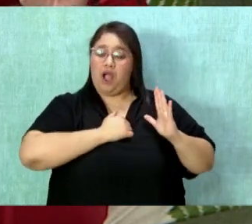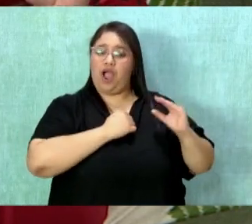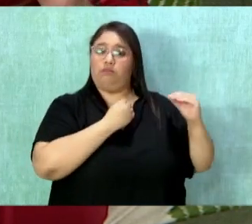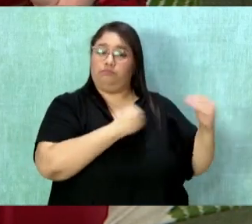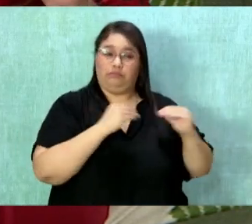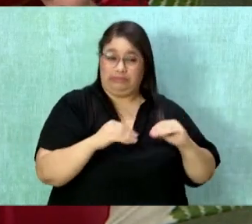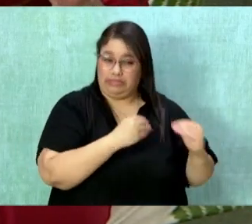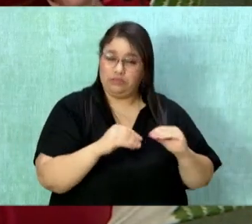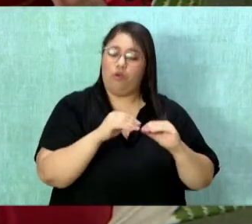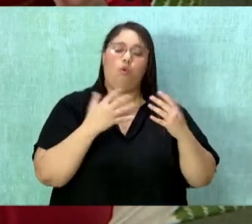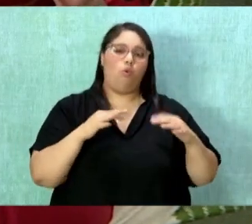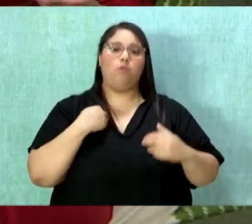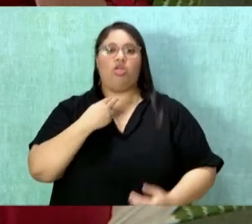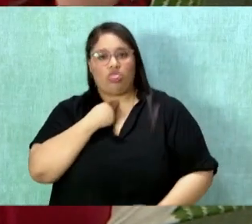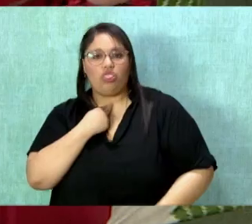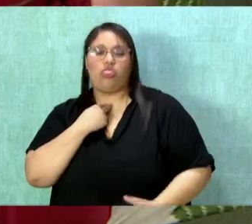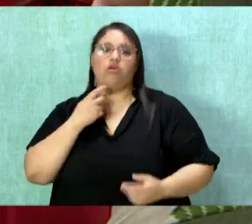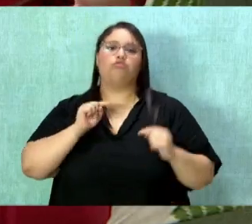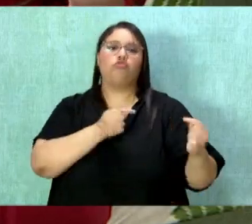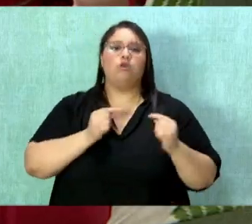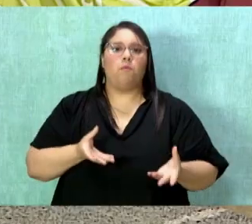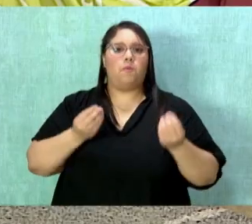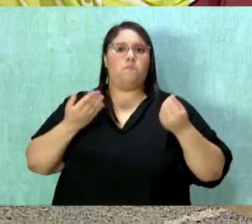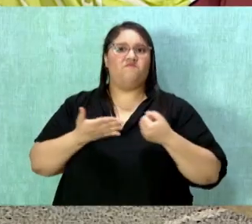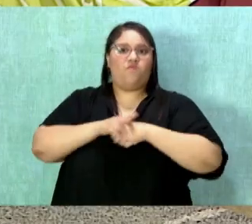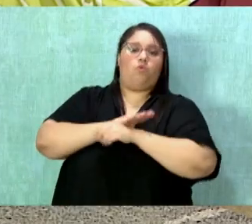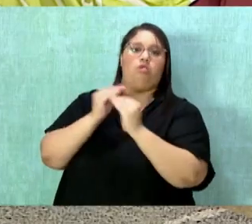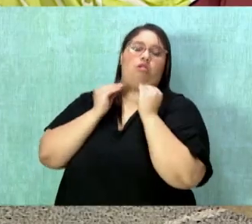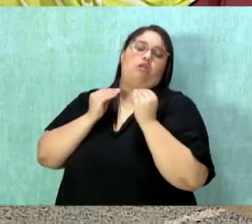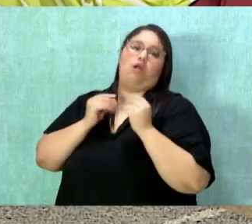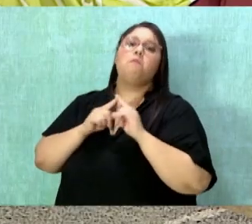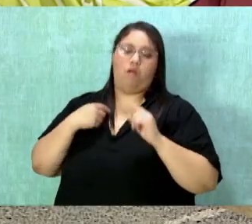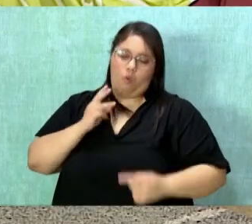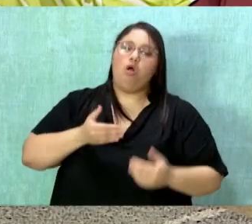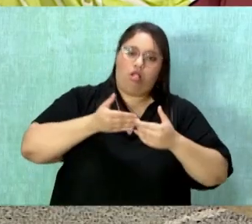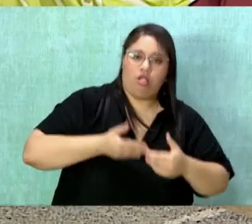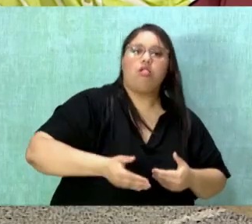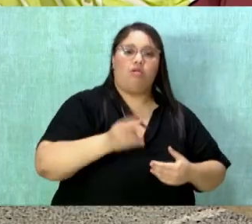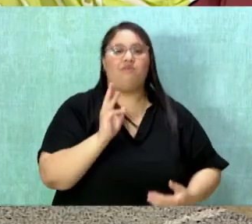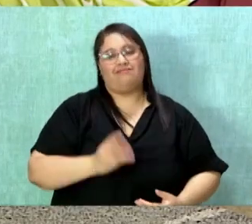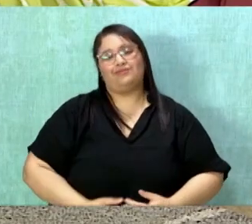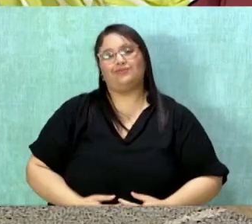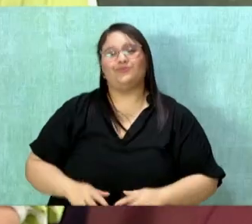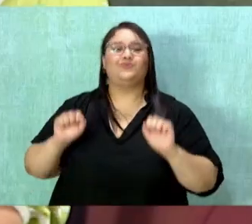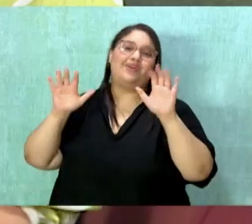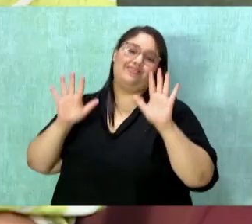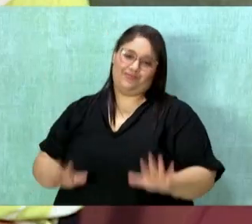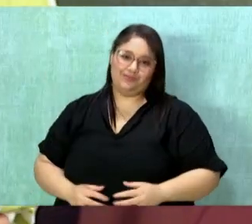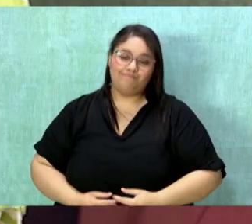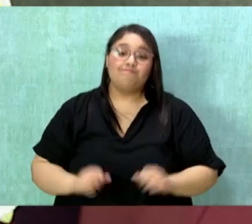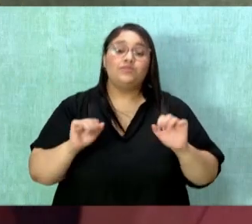extremely tight, I do struggle to be able to get a full-on one. Of course. But I am going to get one. Wonderful. Wonderful.